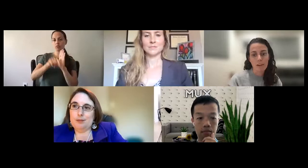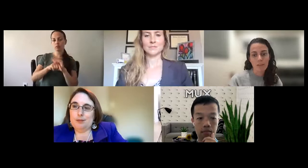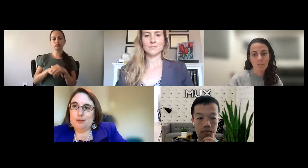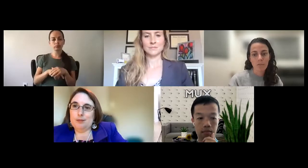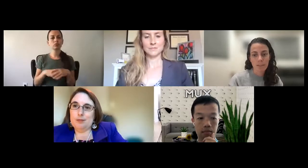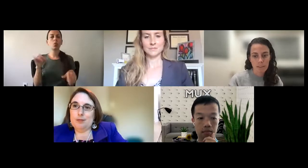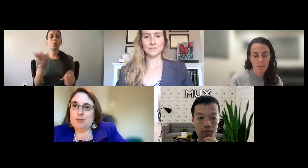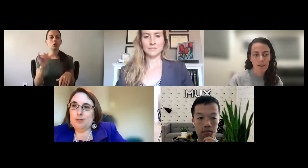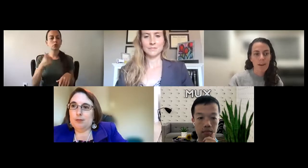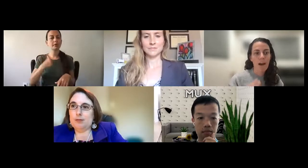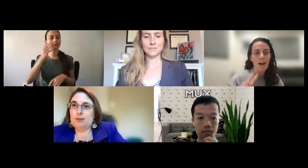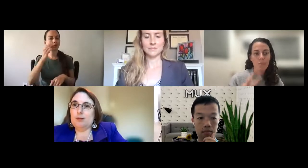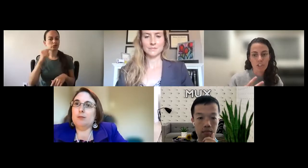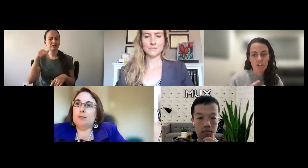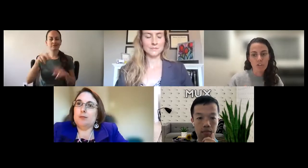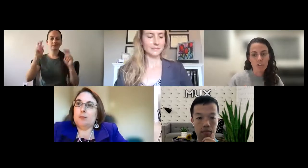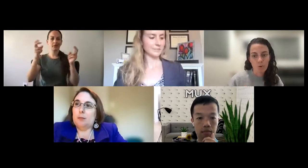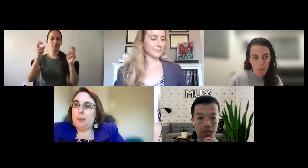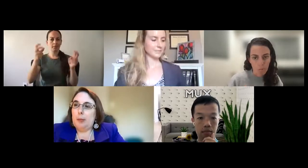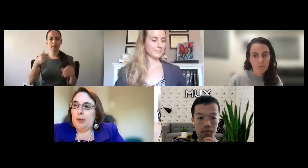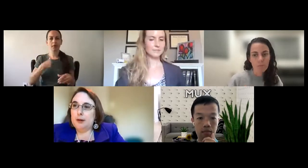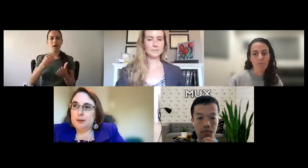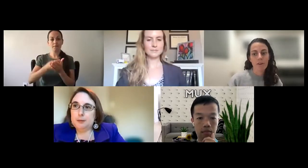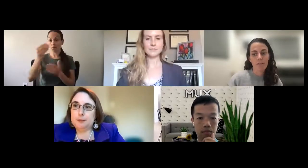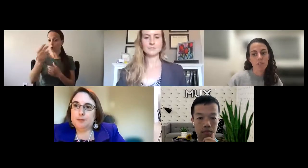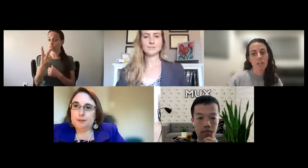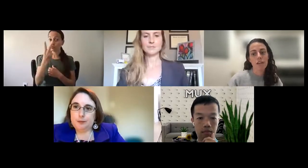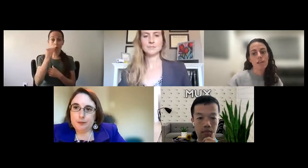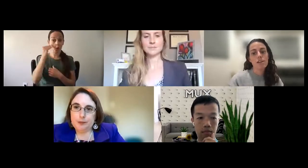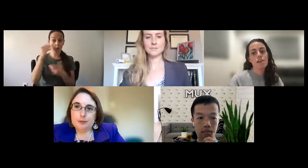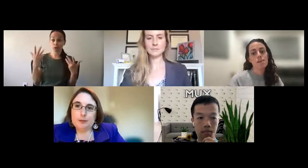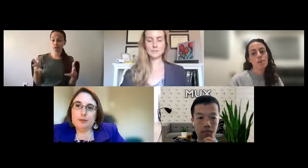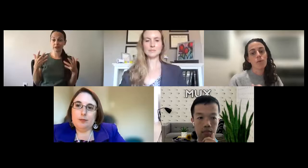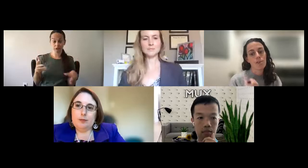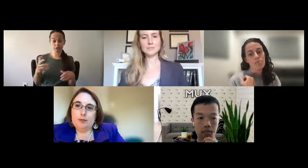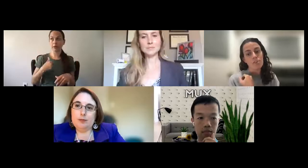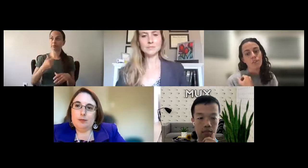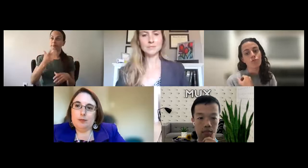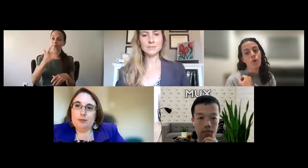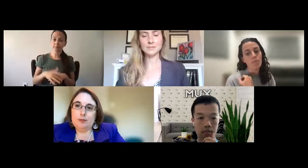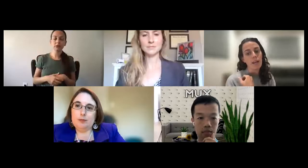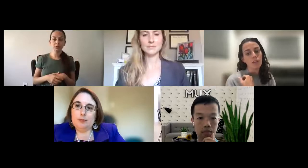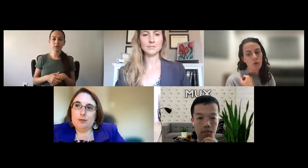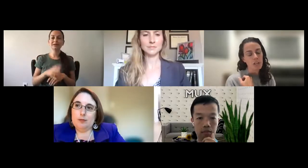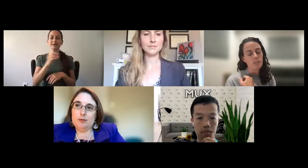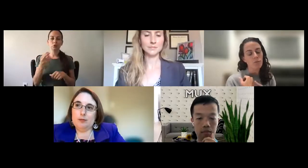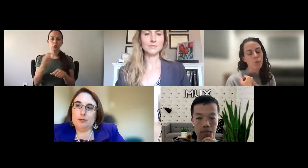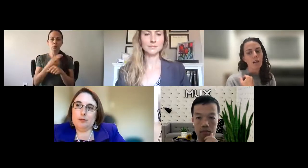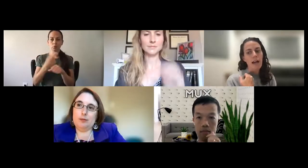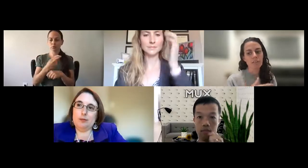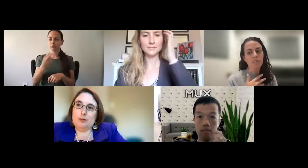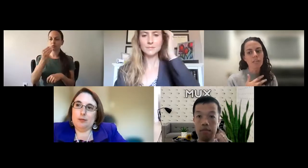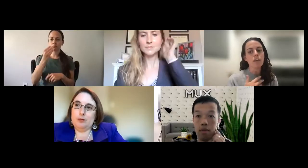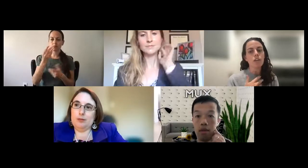have experience with this topic. I've purchased 2 homes. I've been very fortunate. And I went through these home buying journeys